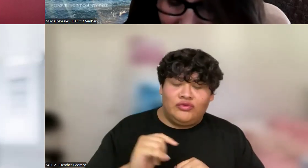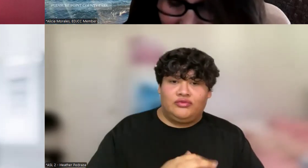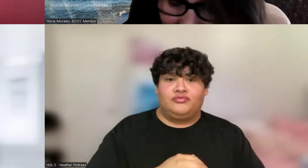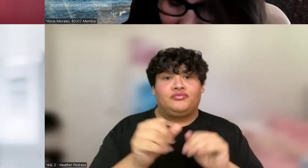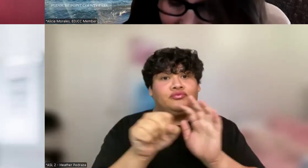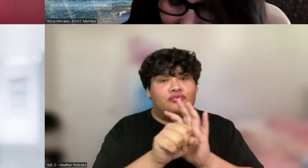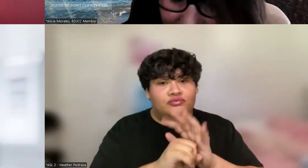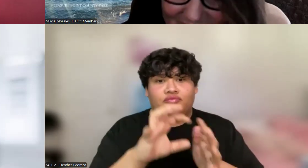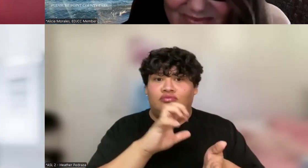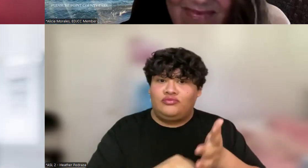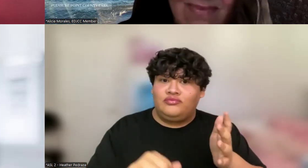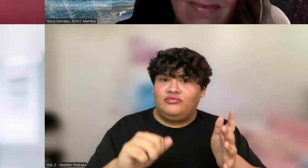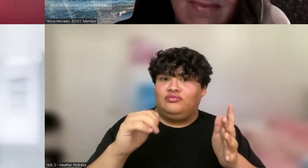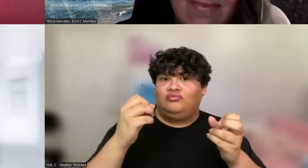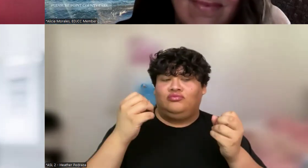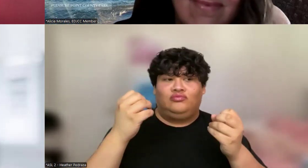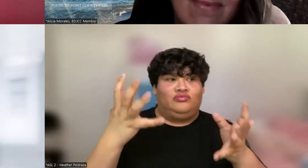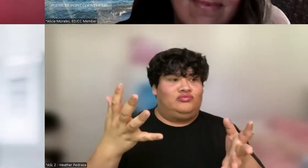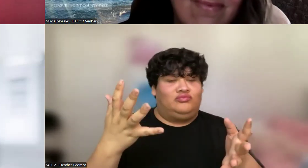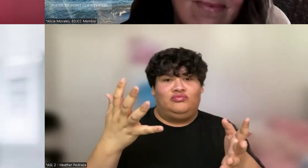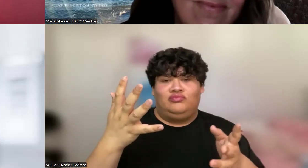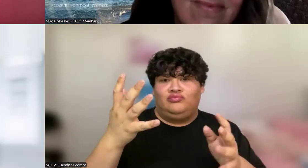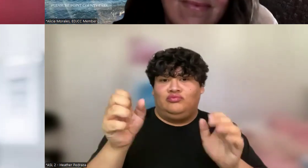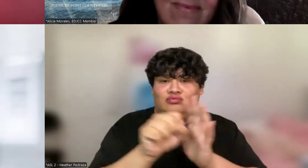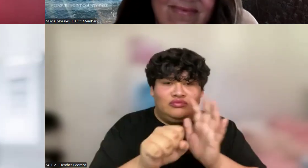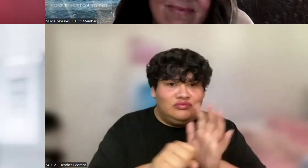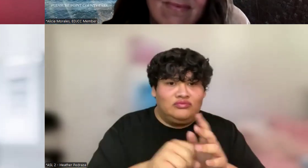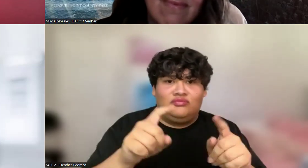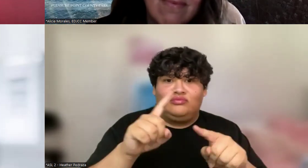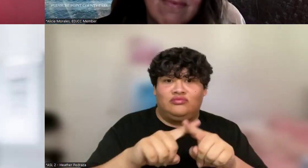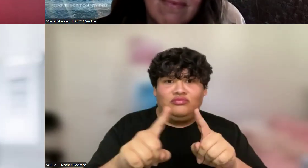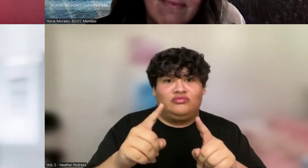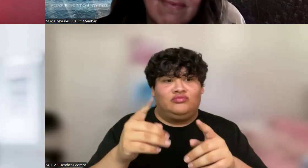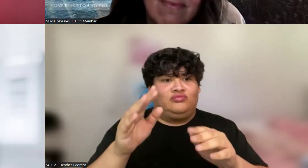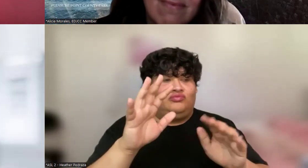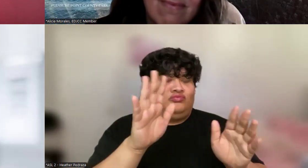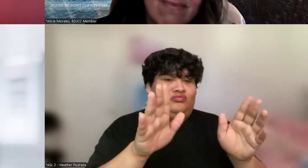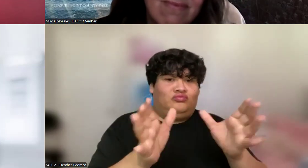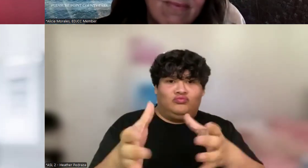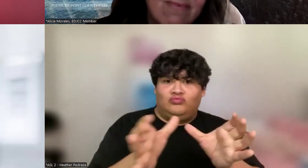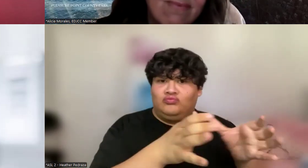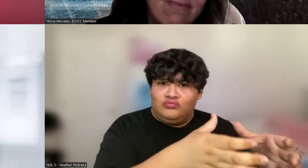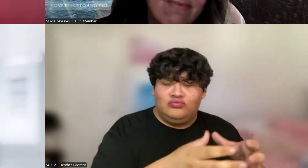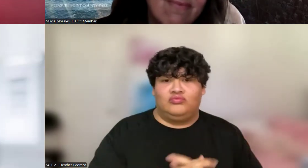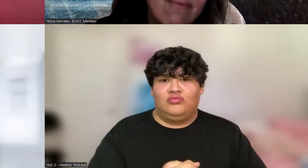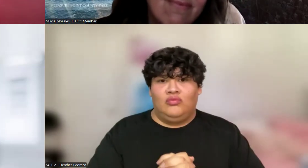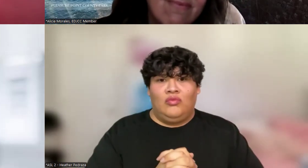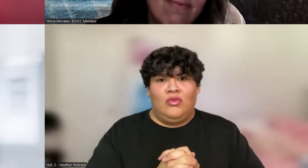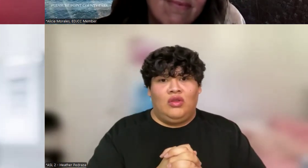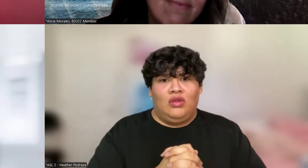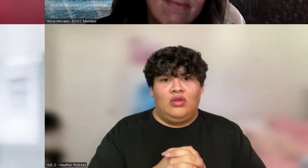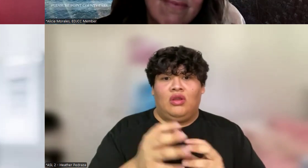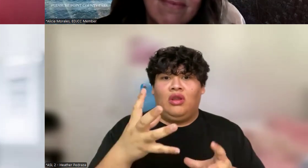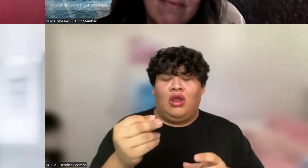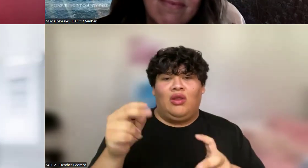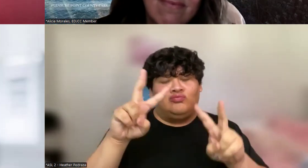have taken very different approaches to intake systems, triage processes, and coordination among these entities. And examining